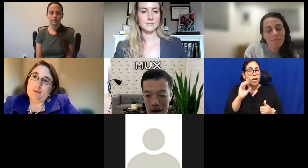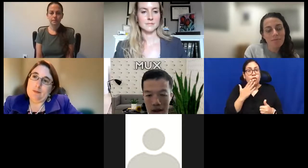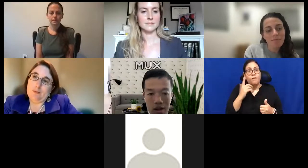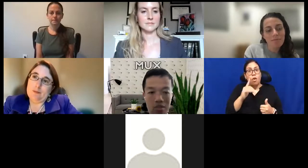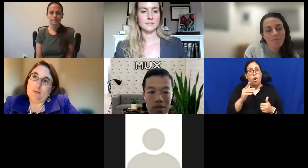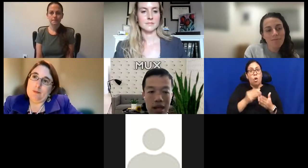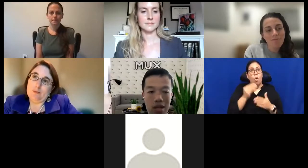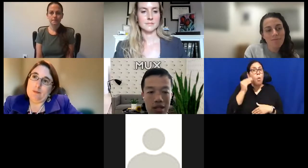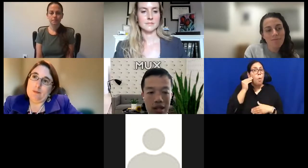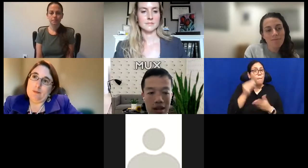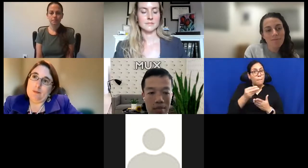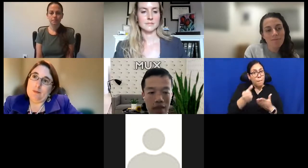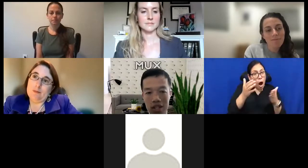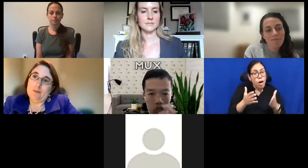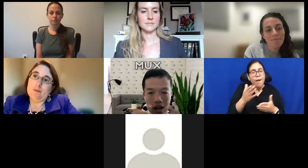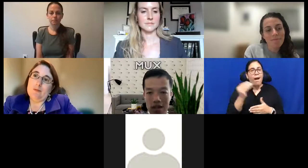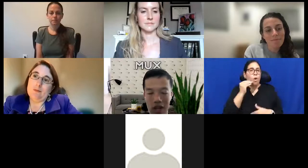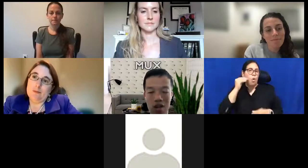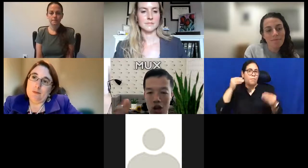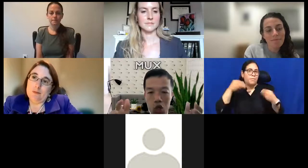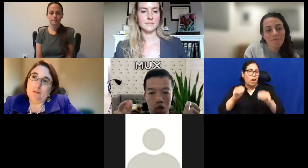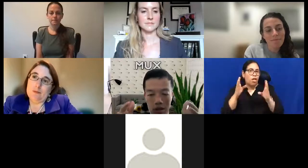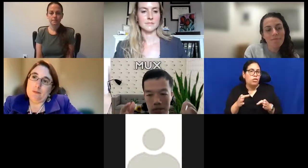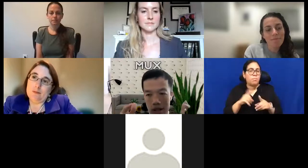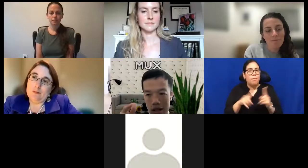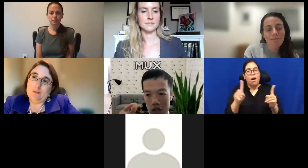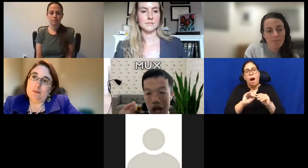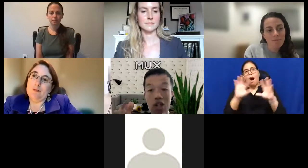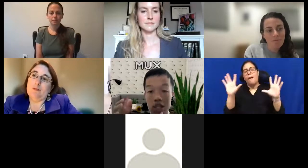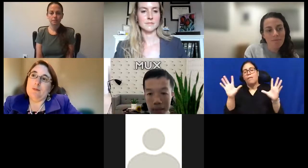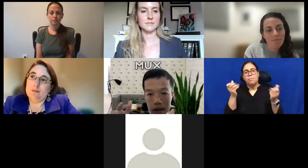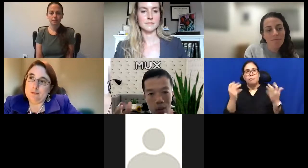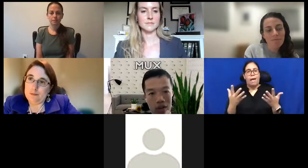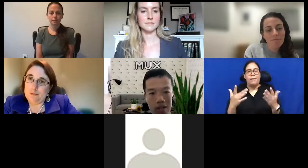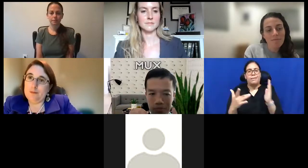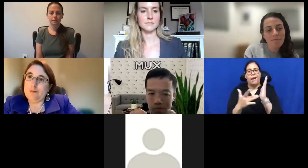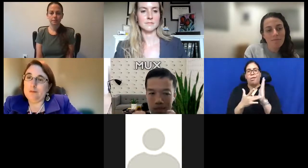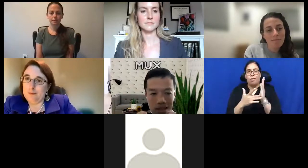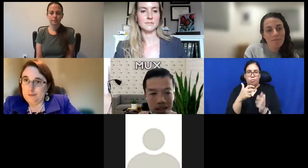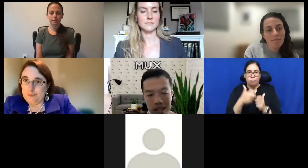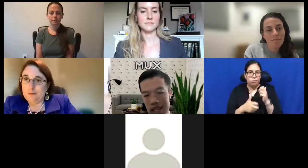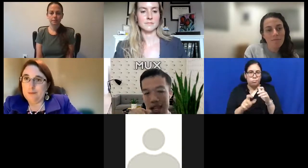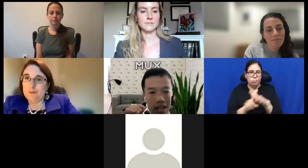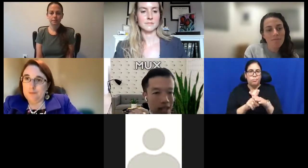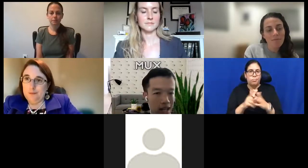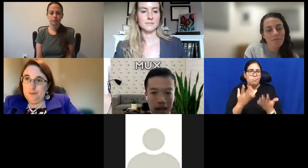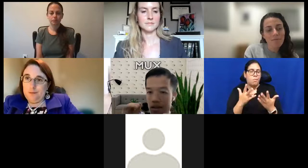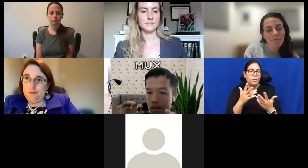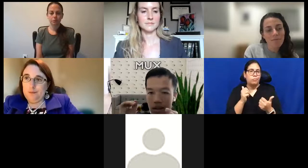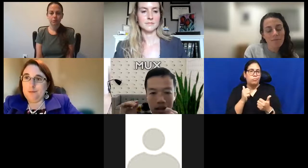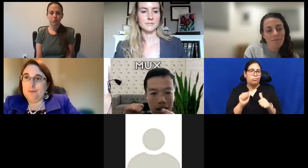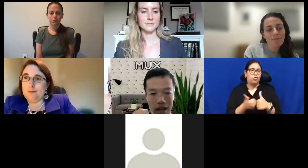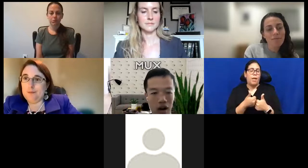and it's good for the home sellers. But obviously there's a lot of technological challenges at play, whether it's like